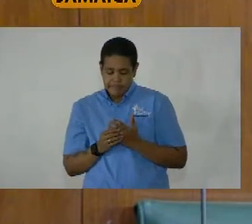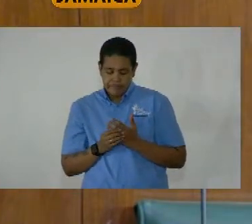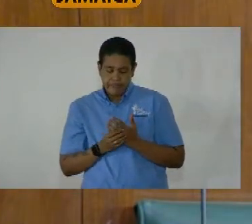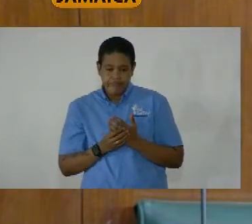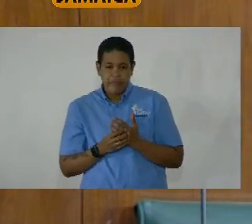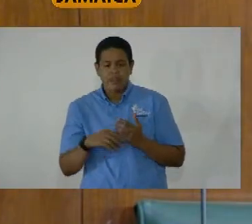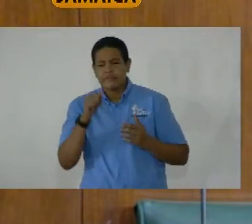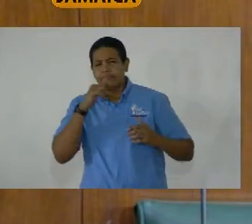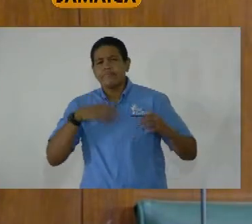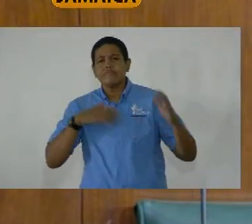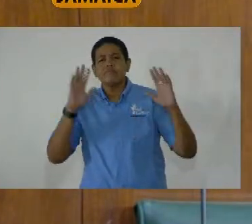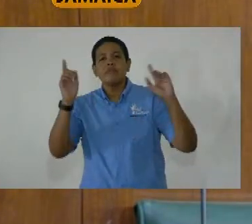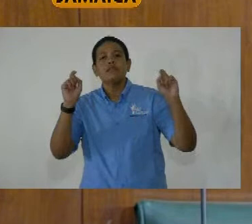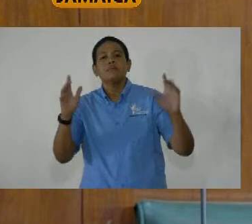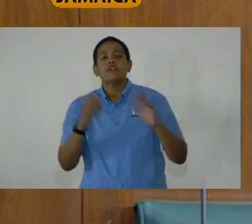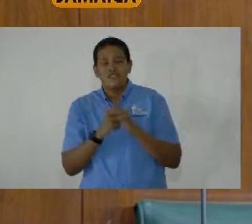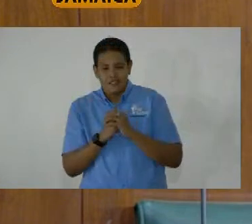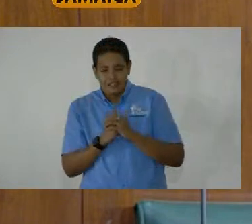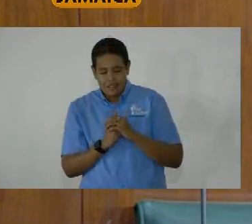Madam Speaker,